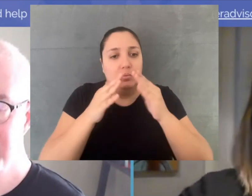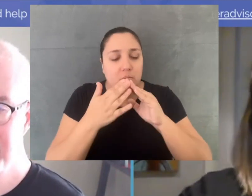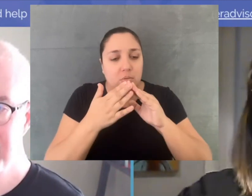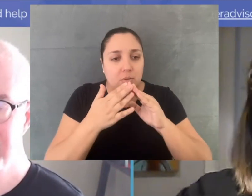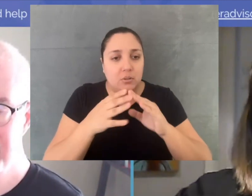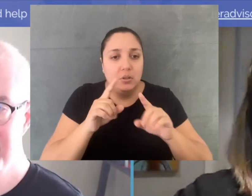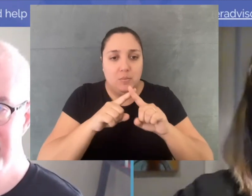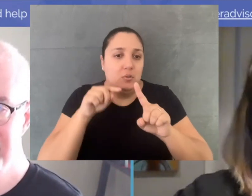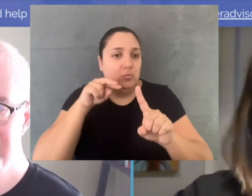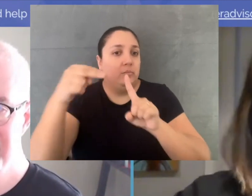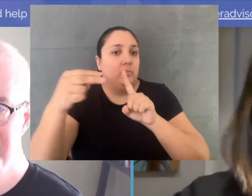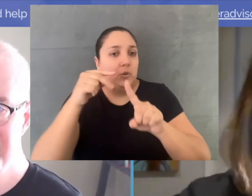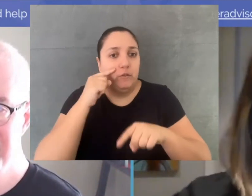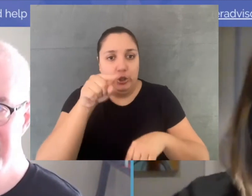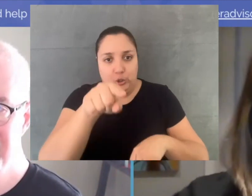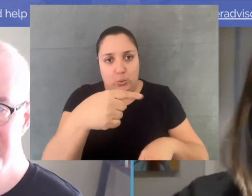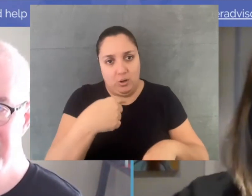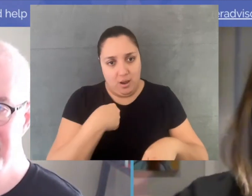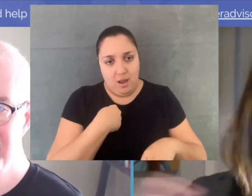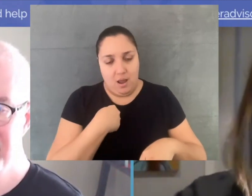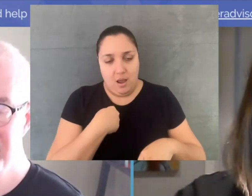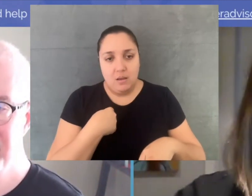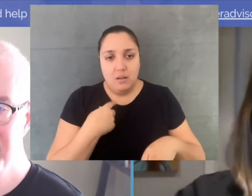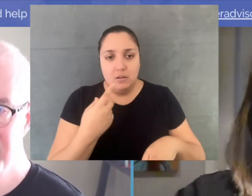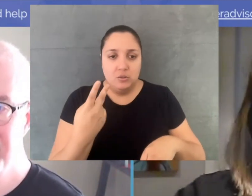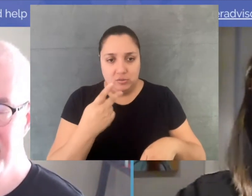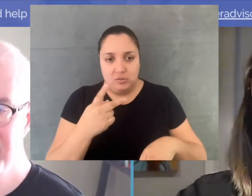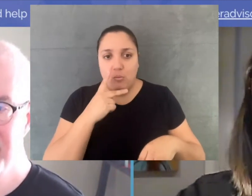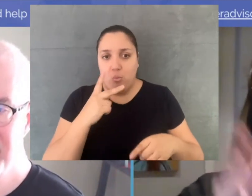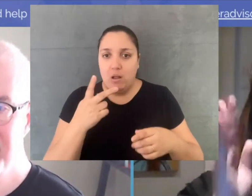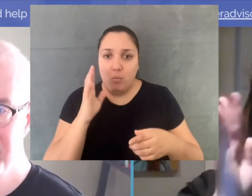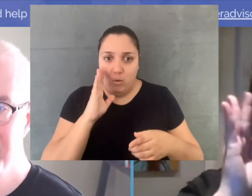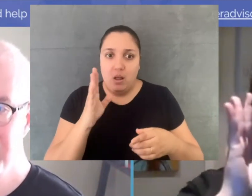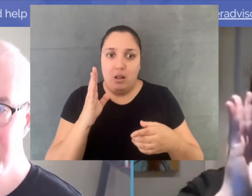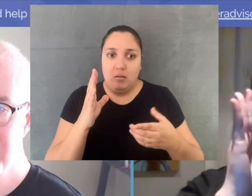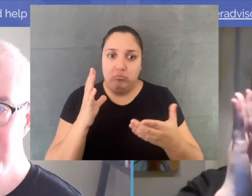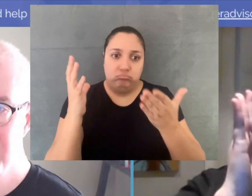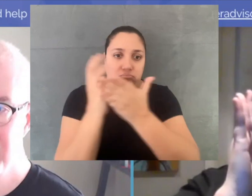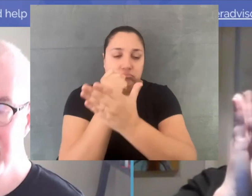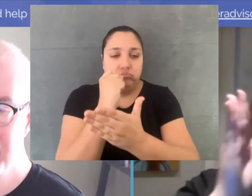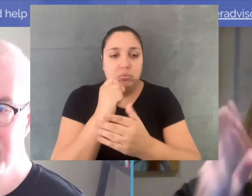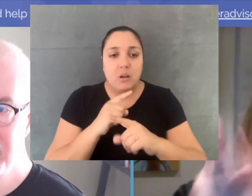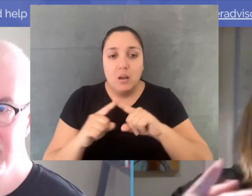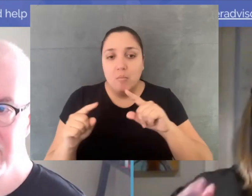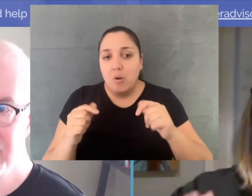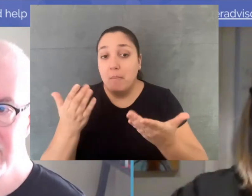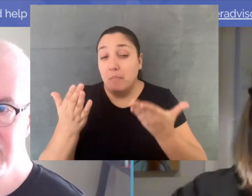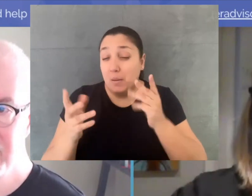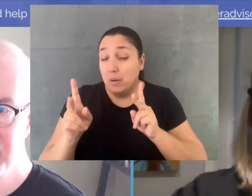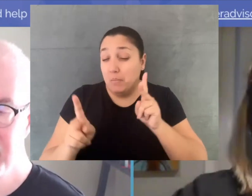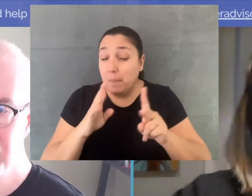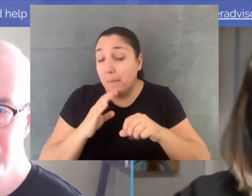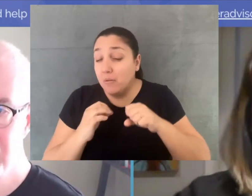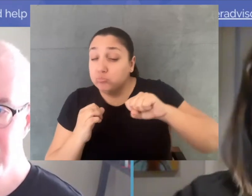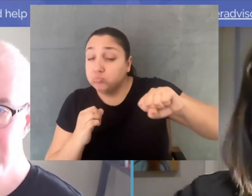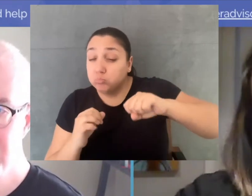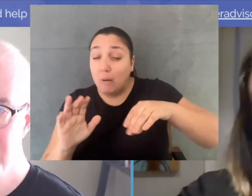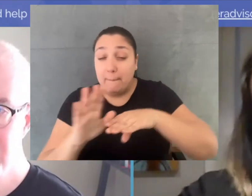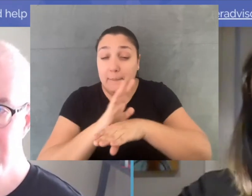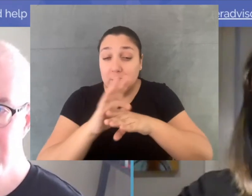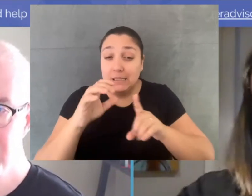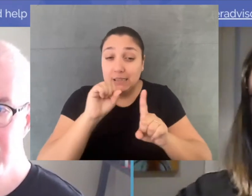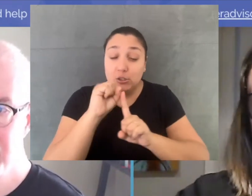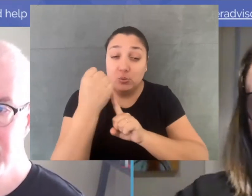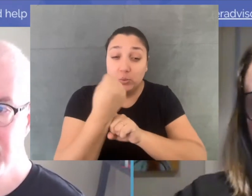one perspective that I think you and I and people like us will latch onto. But for anyone who somewhat resists this concept